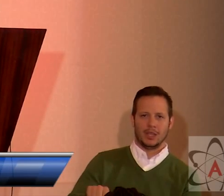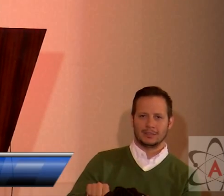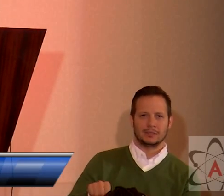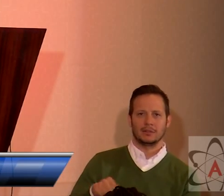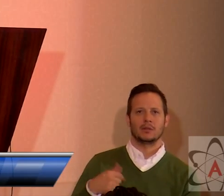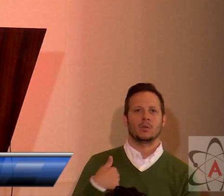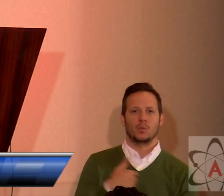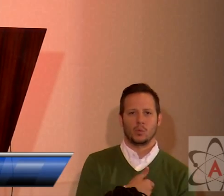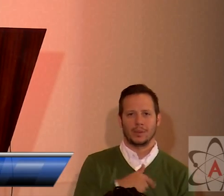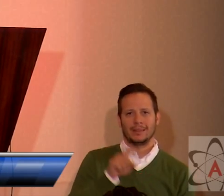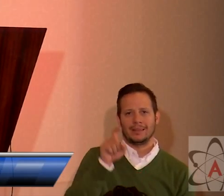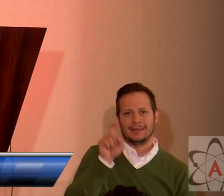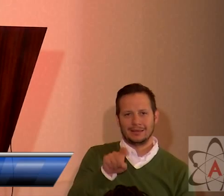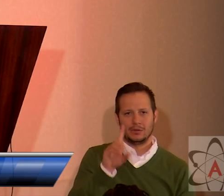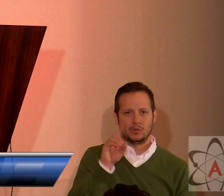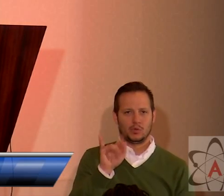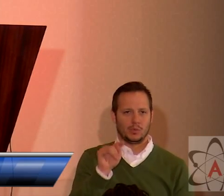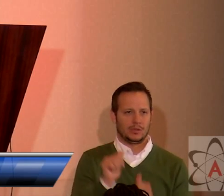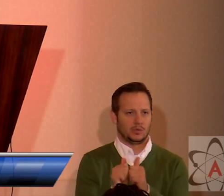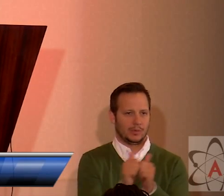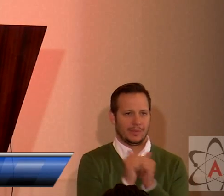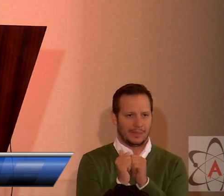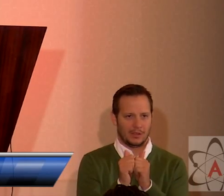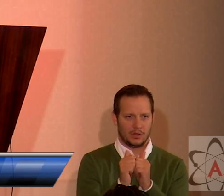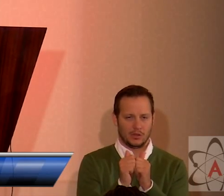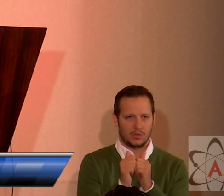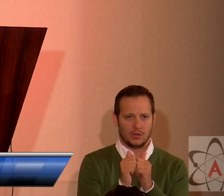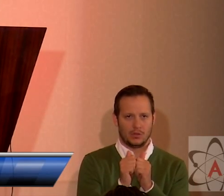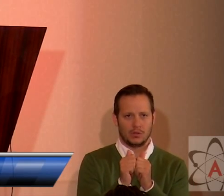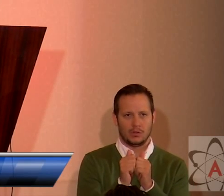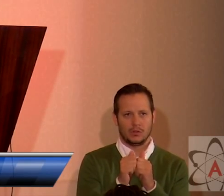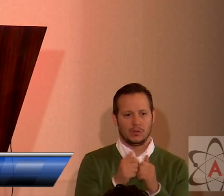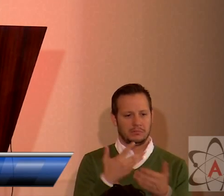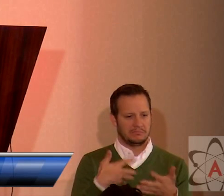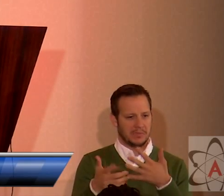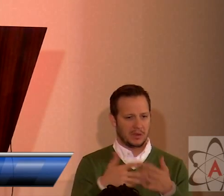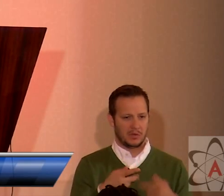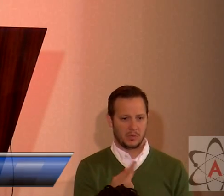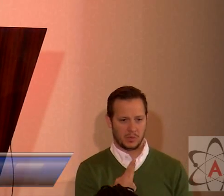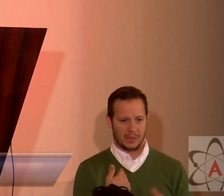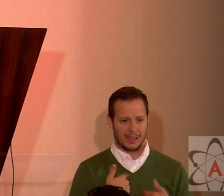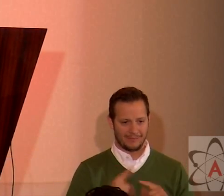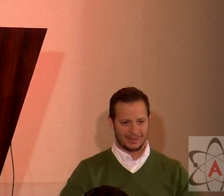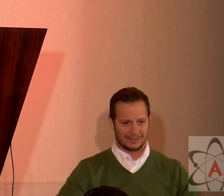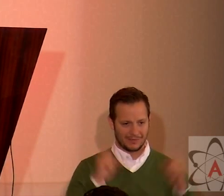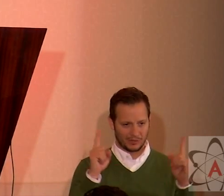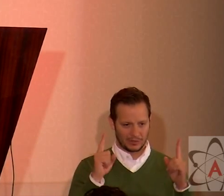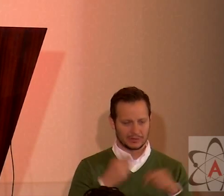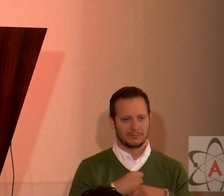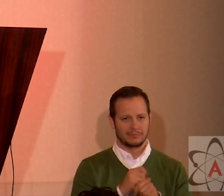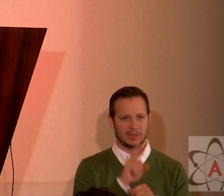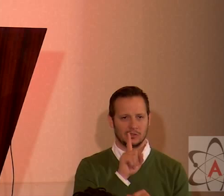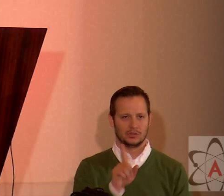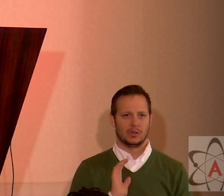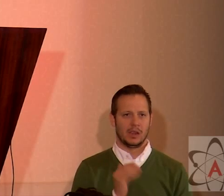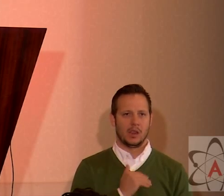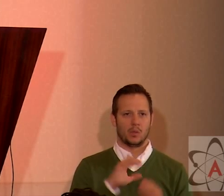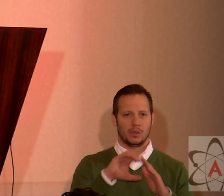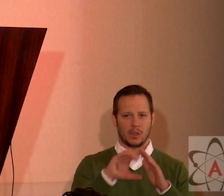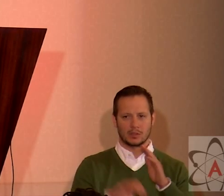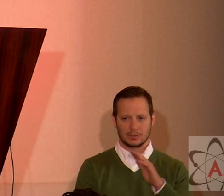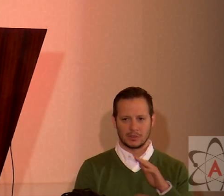to do together to transcend the differences we have, to make sure that we have a constitution